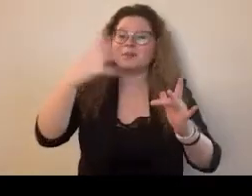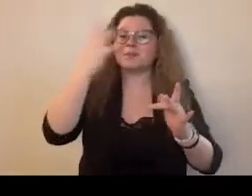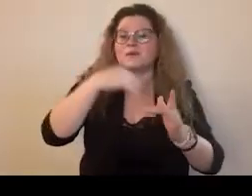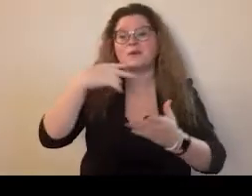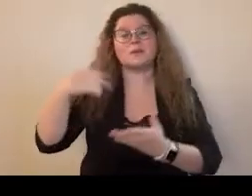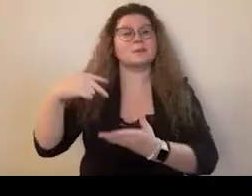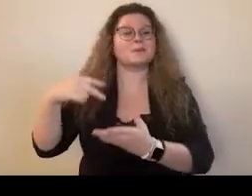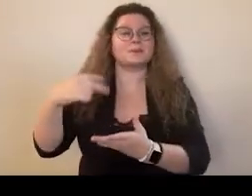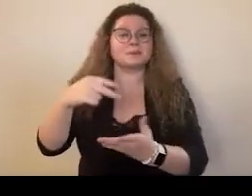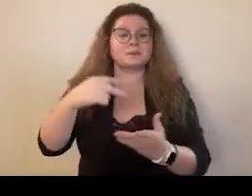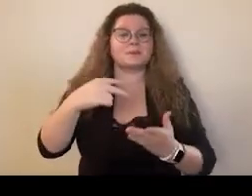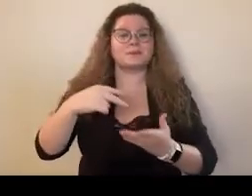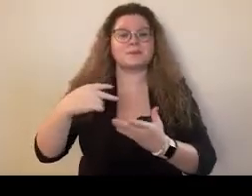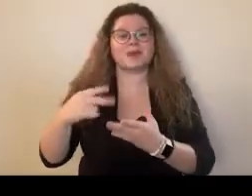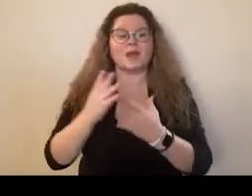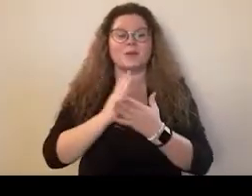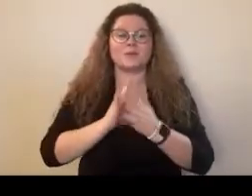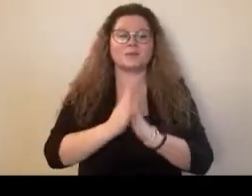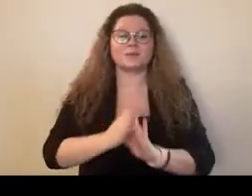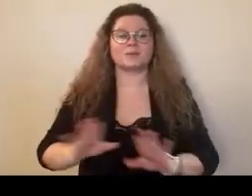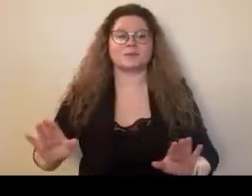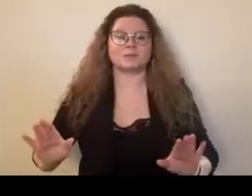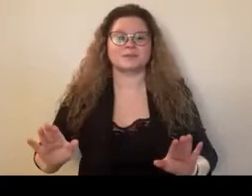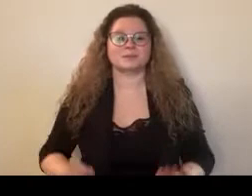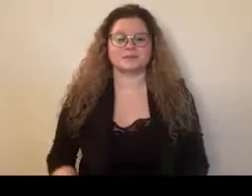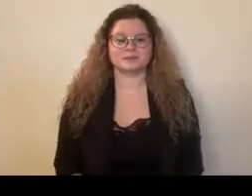is completely at ease.